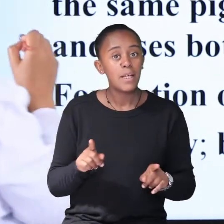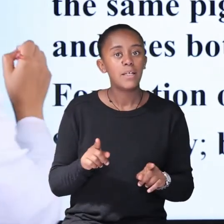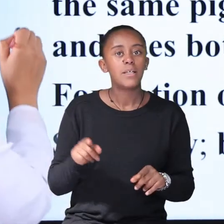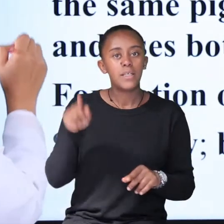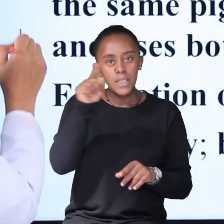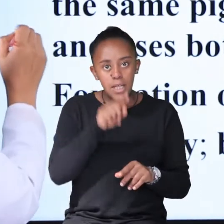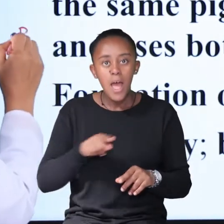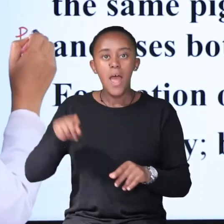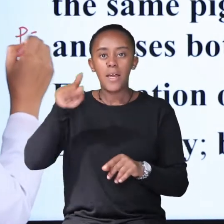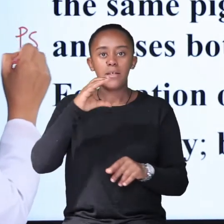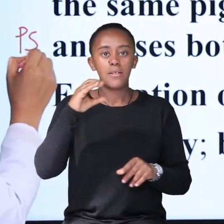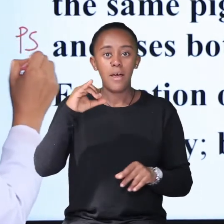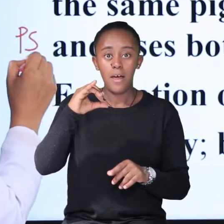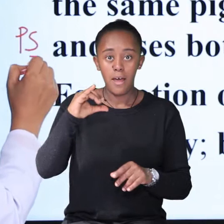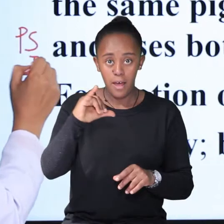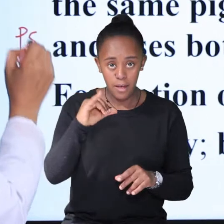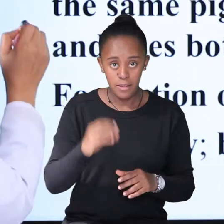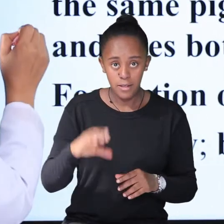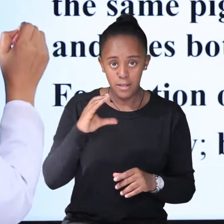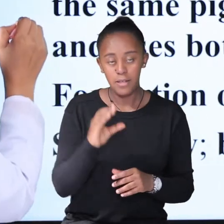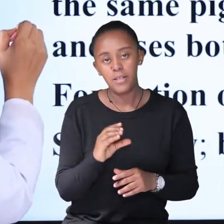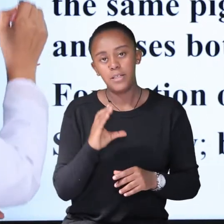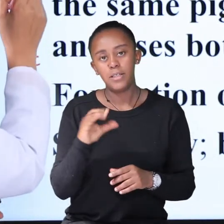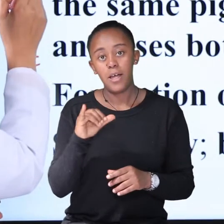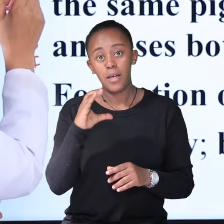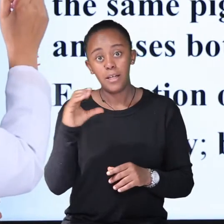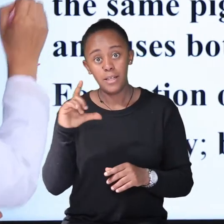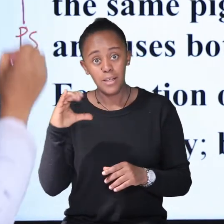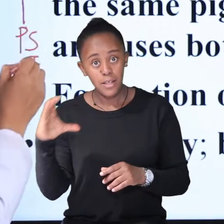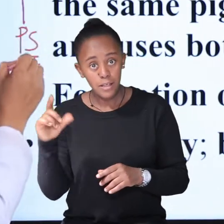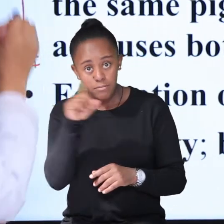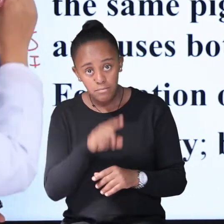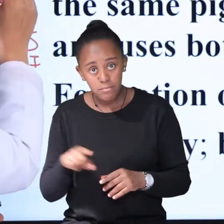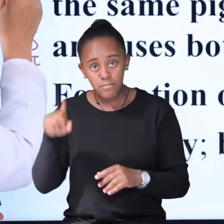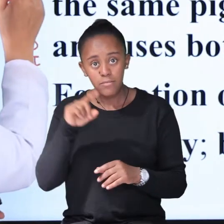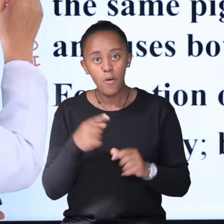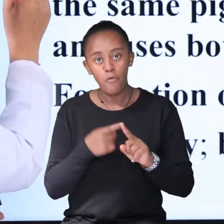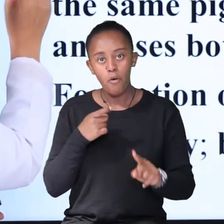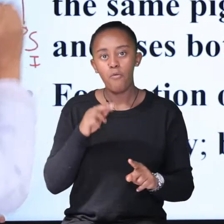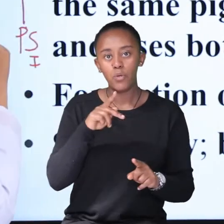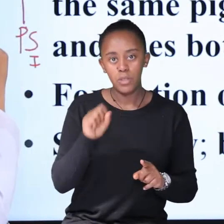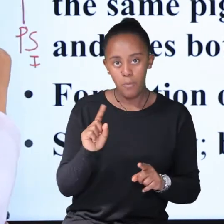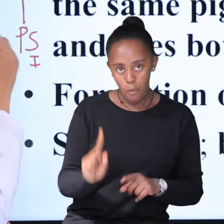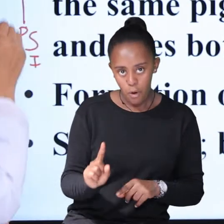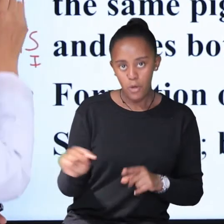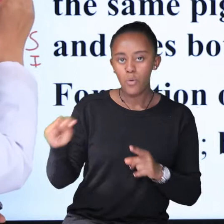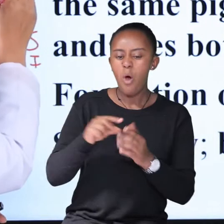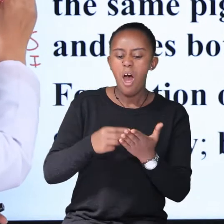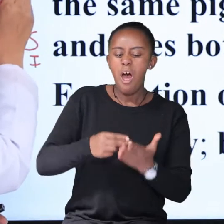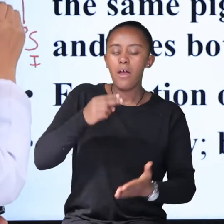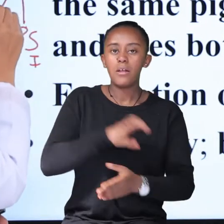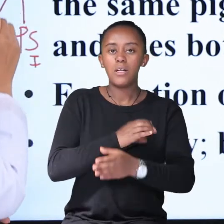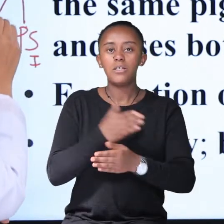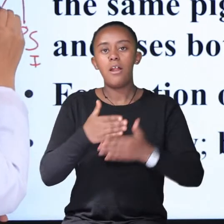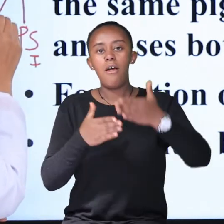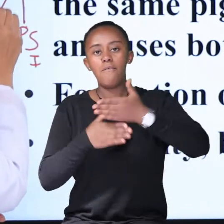photophosphorylation, the electrons will pass from photosystem 1 to higher energy level,